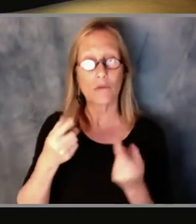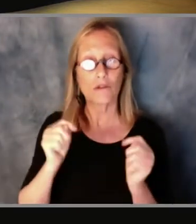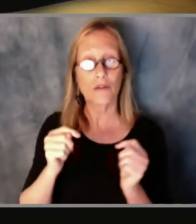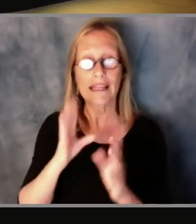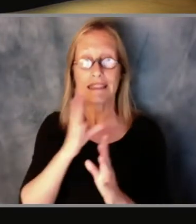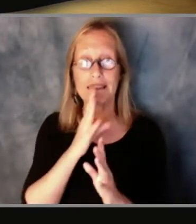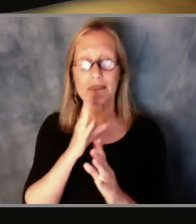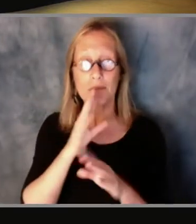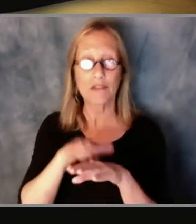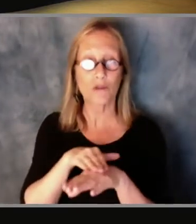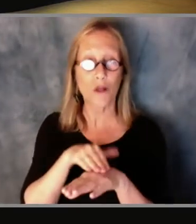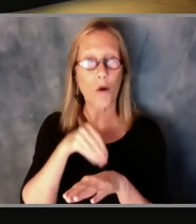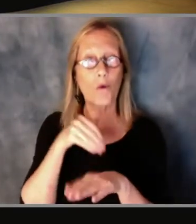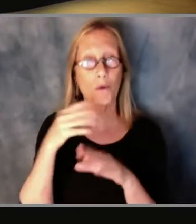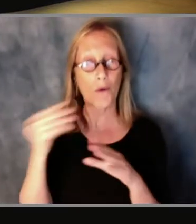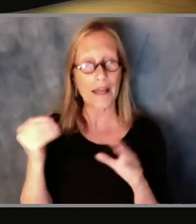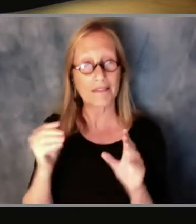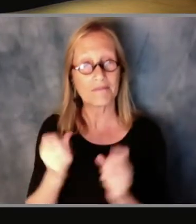slowly.